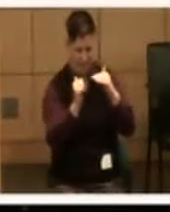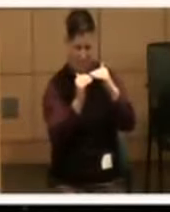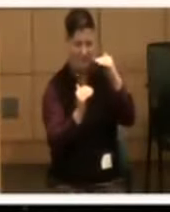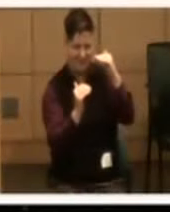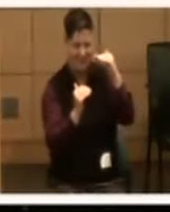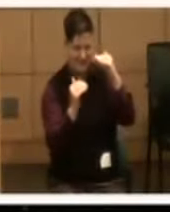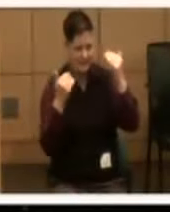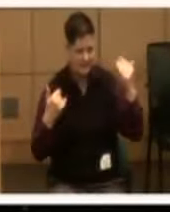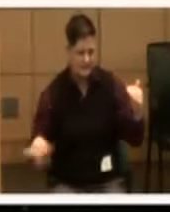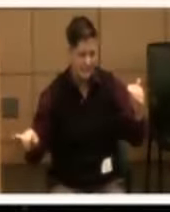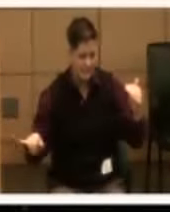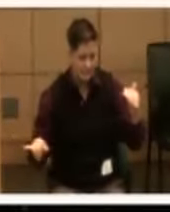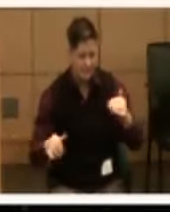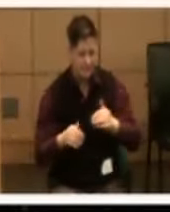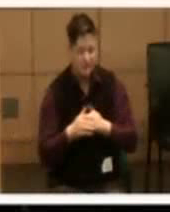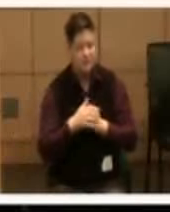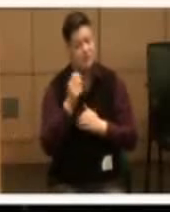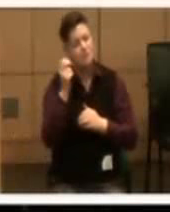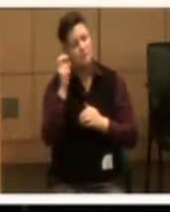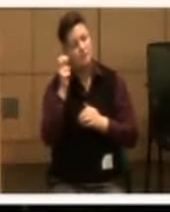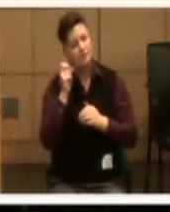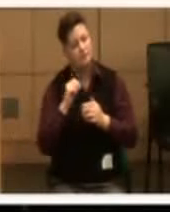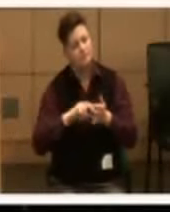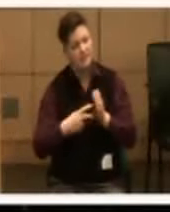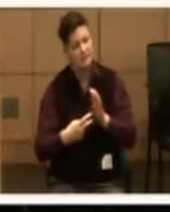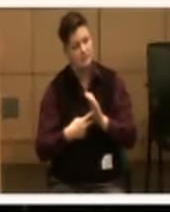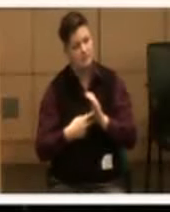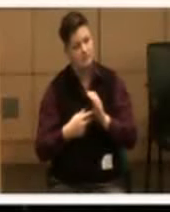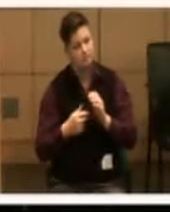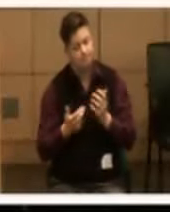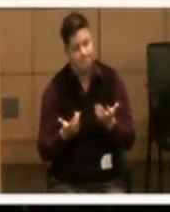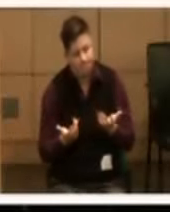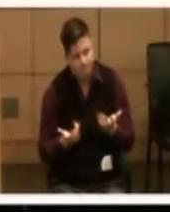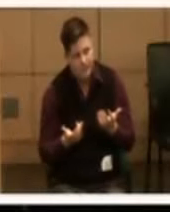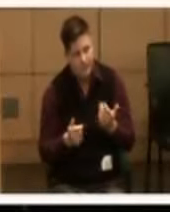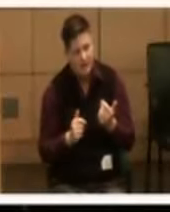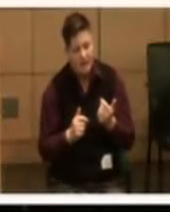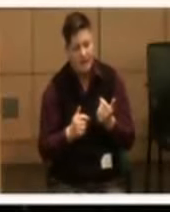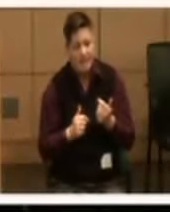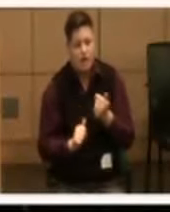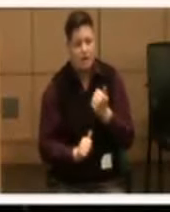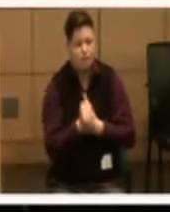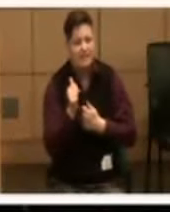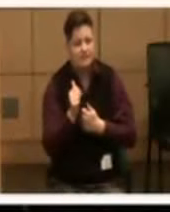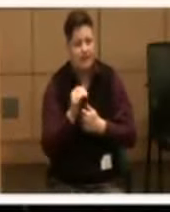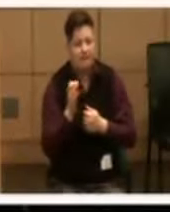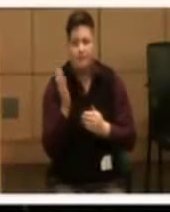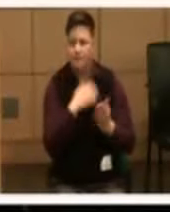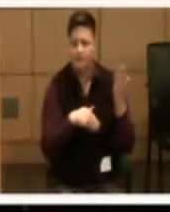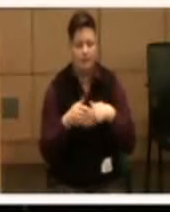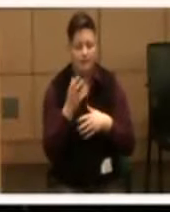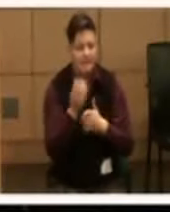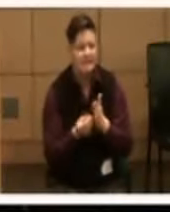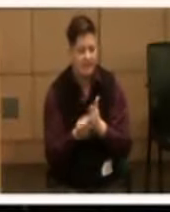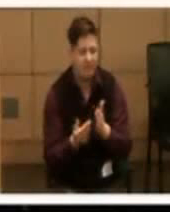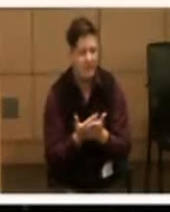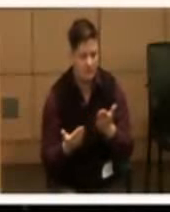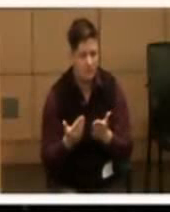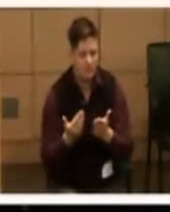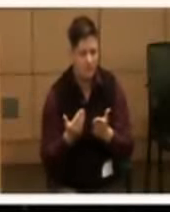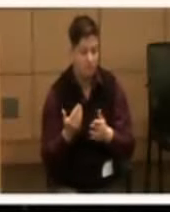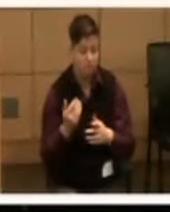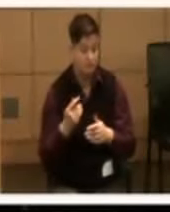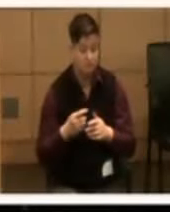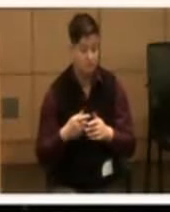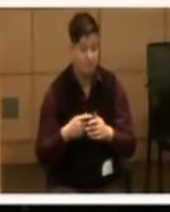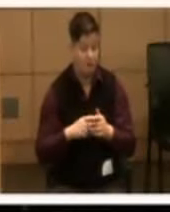so they're at risk. They're at risk from day one. Once we know they have that unilateral hearing loss. Yes. So thank we just you. Need to all keep that in mind. Yes. Thank